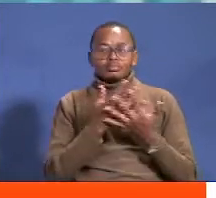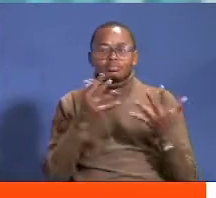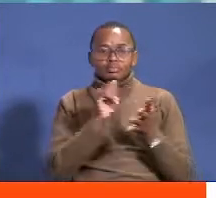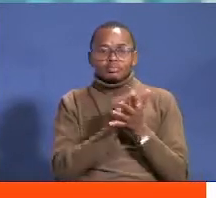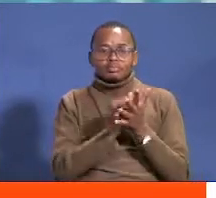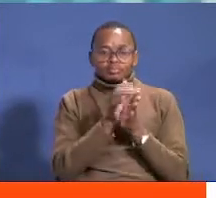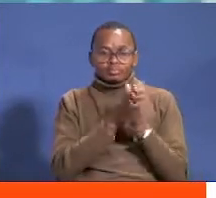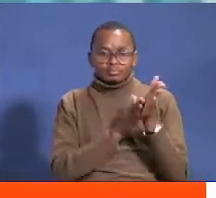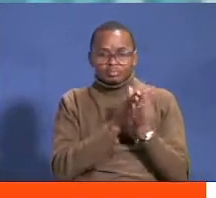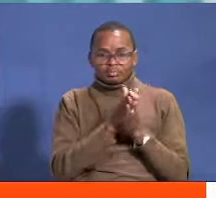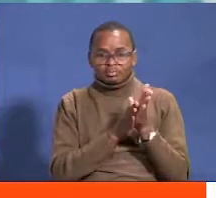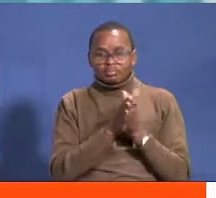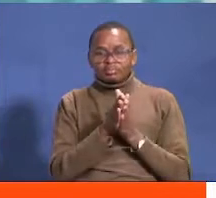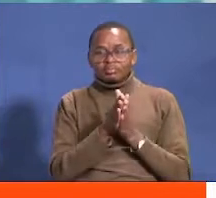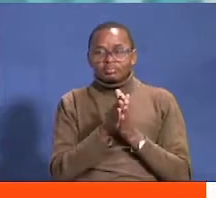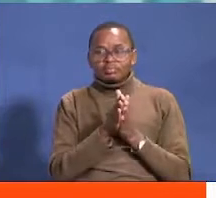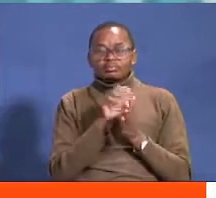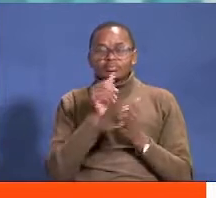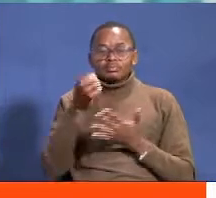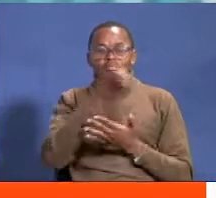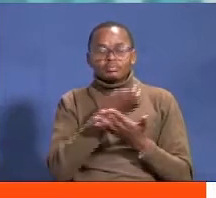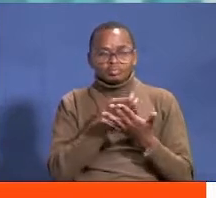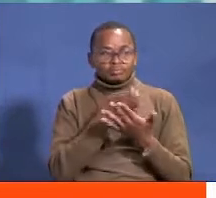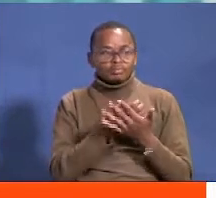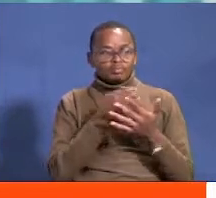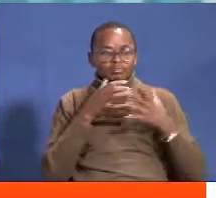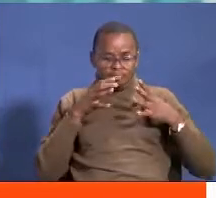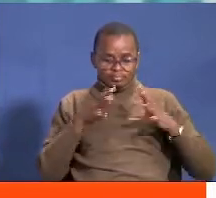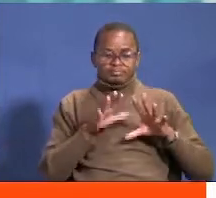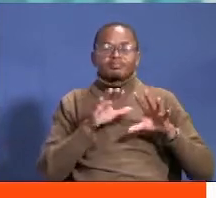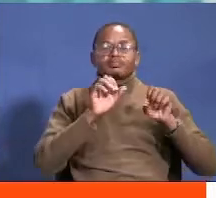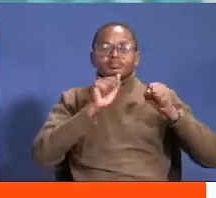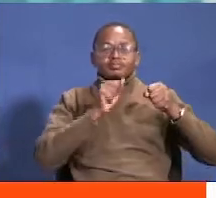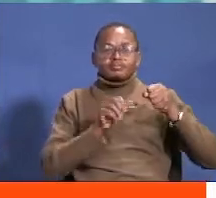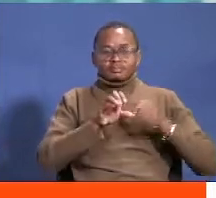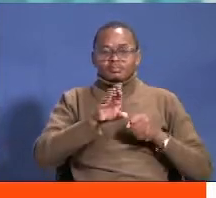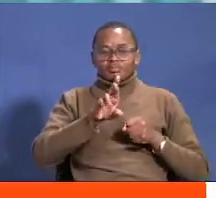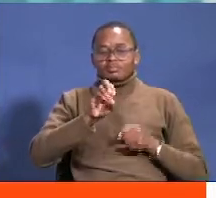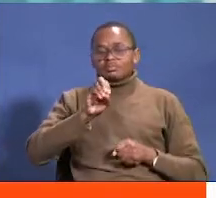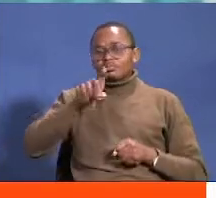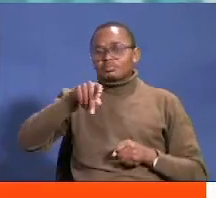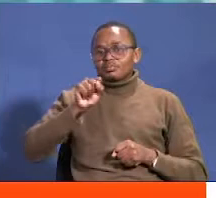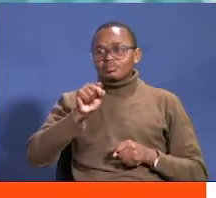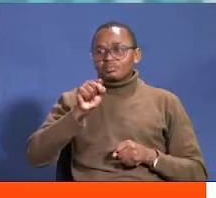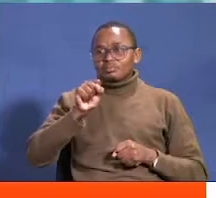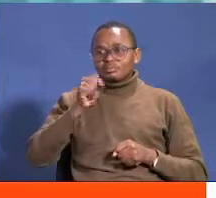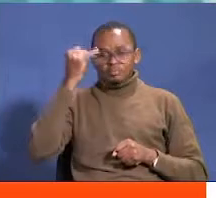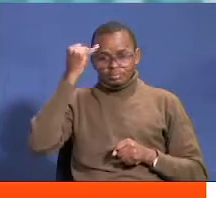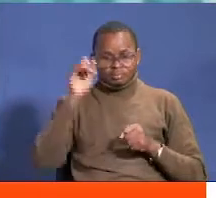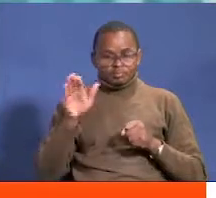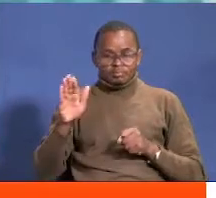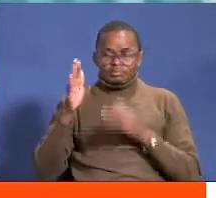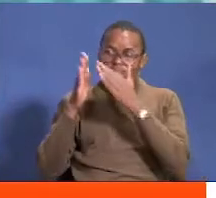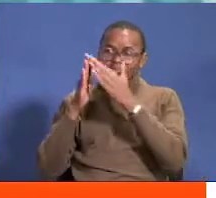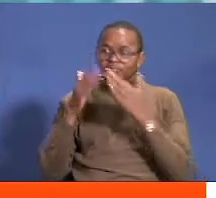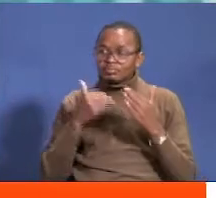is very interesting. That is a boost to the ecosystem. Yeah, people are able to grow crops using technology. Yeah, imagine just in your house and